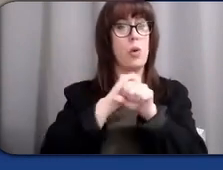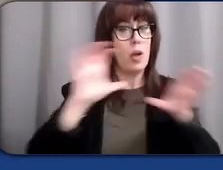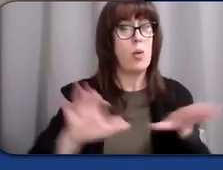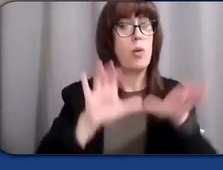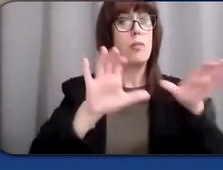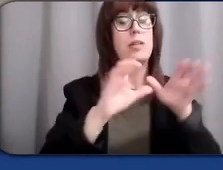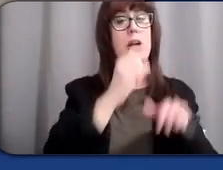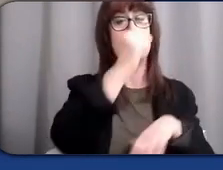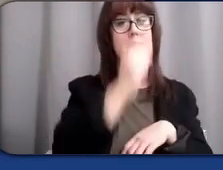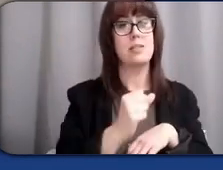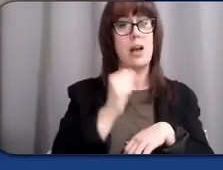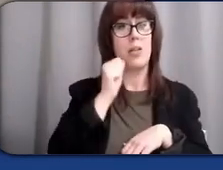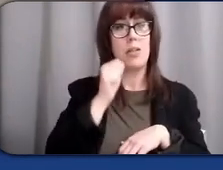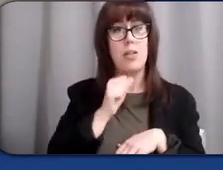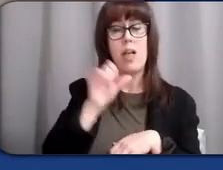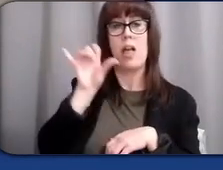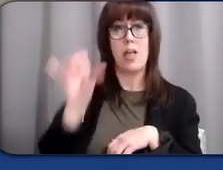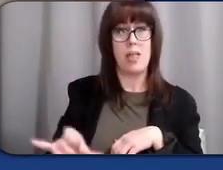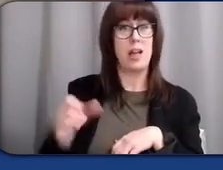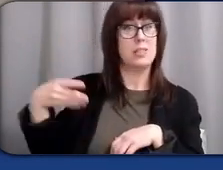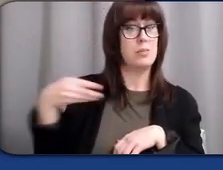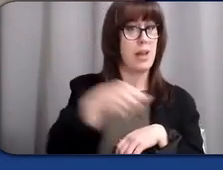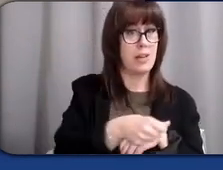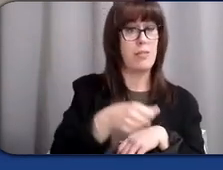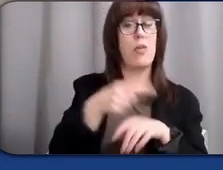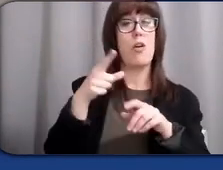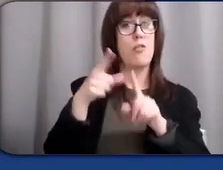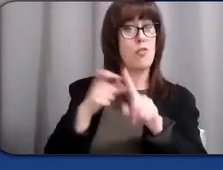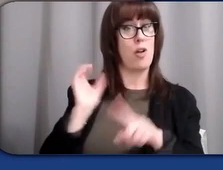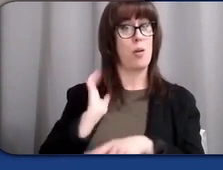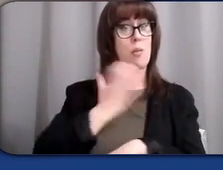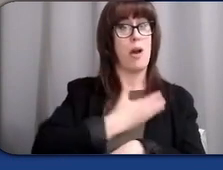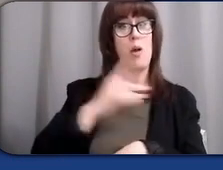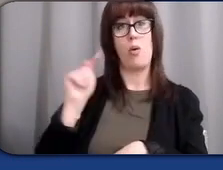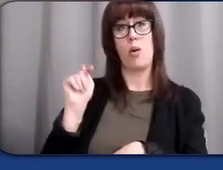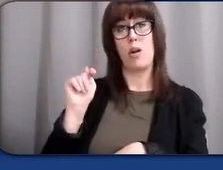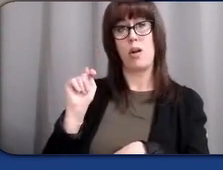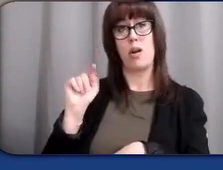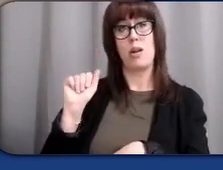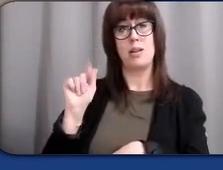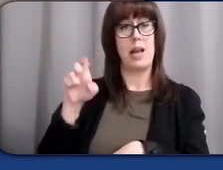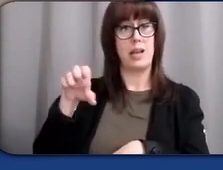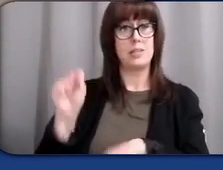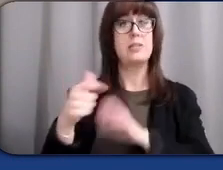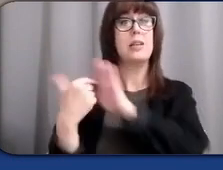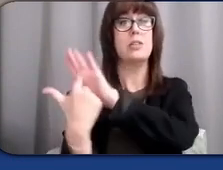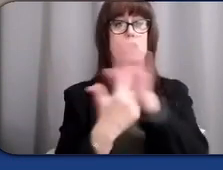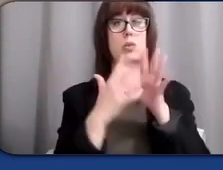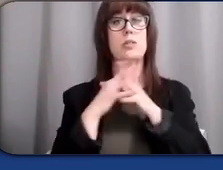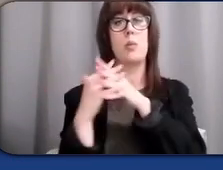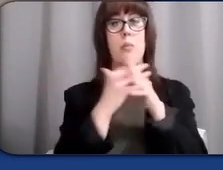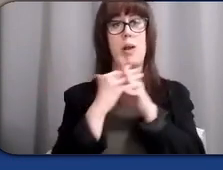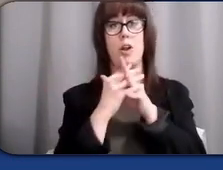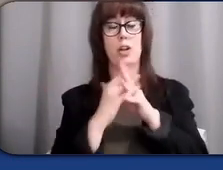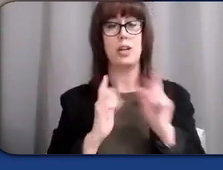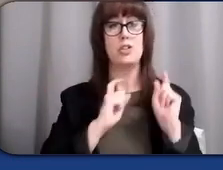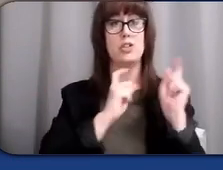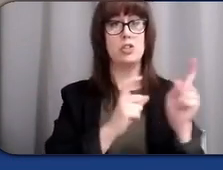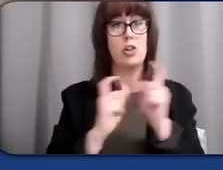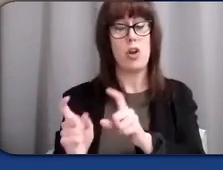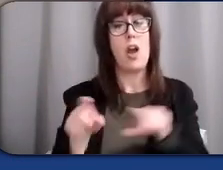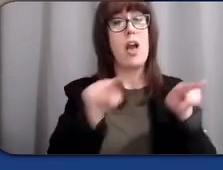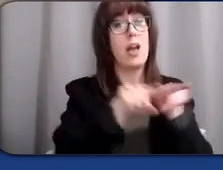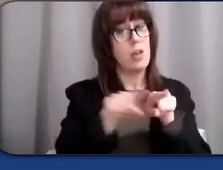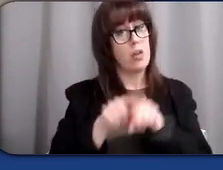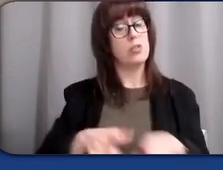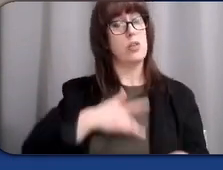South Sudan. This is work funded by our taxes, and it reflects American generosity. And by the way, I think you